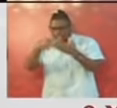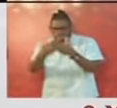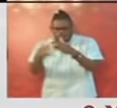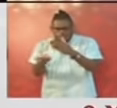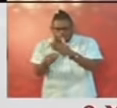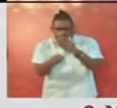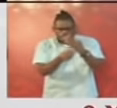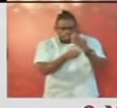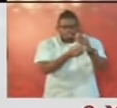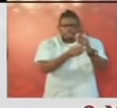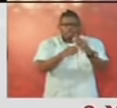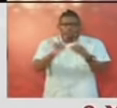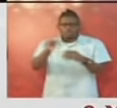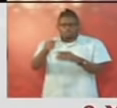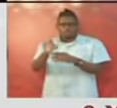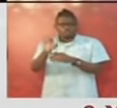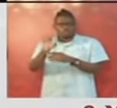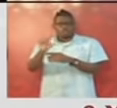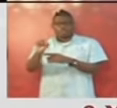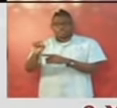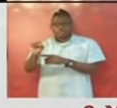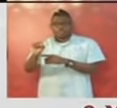30,840. Total recovered patients,